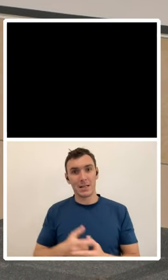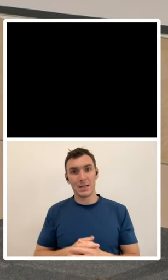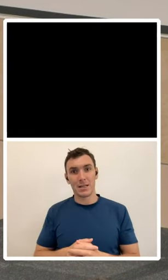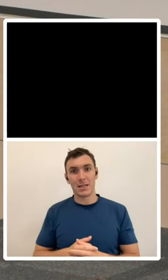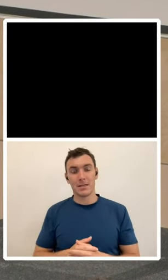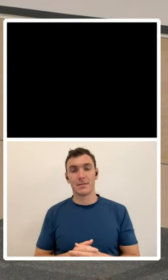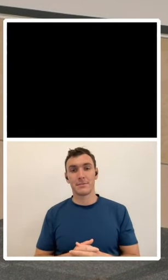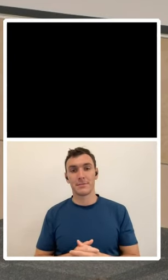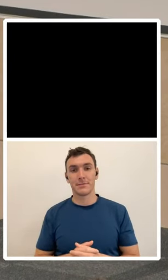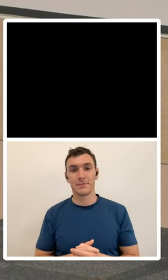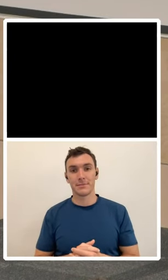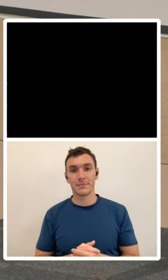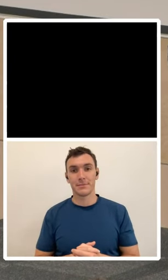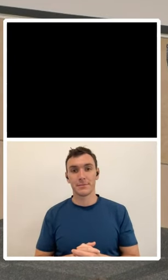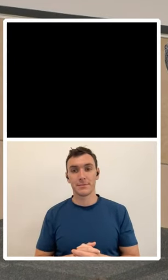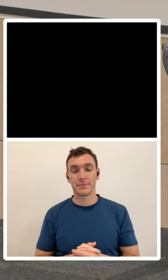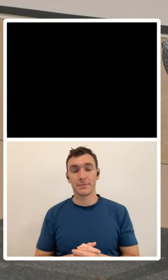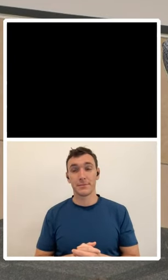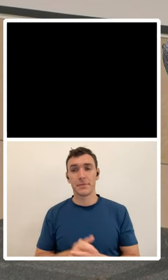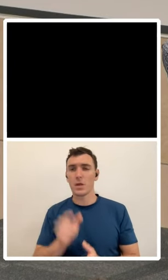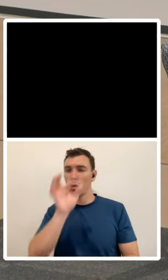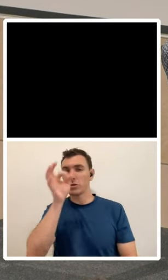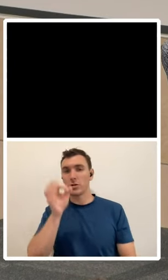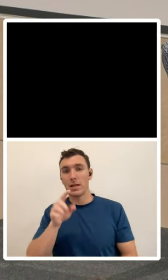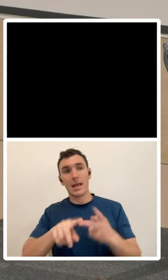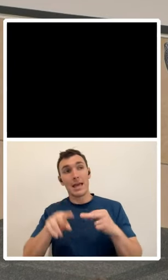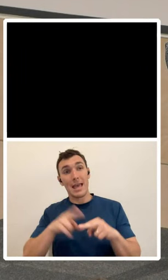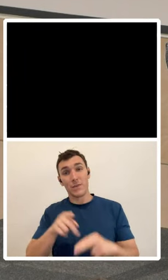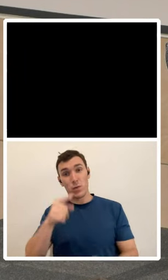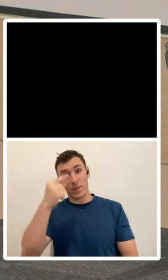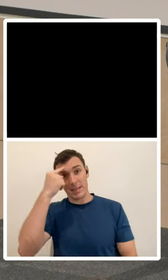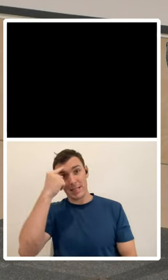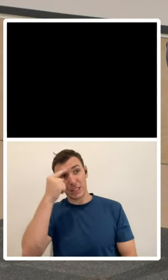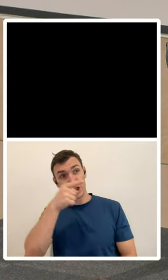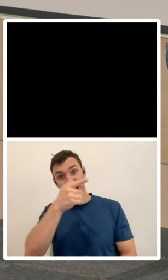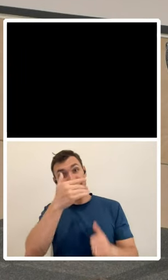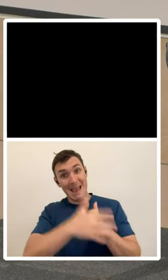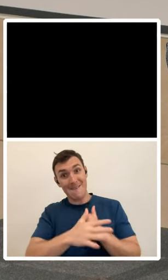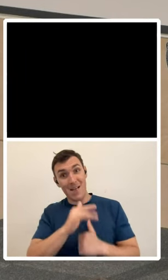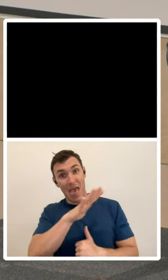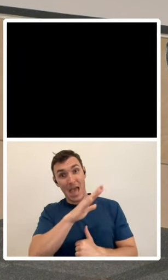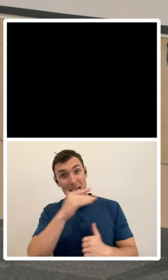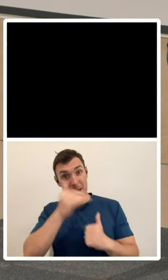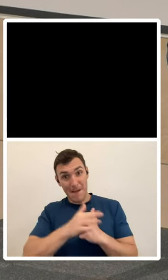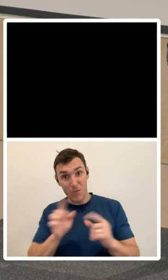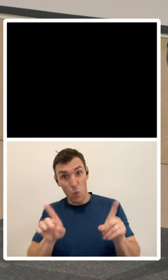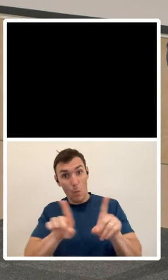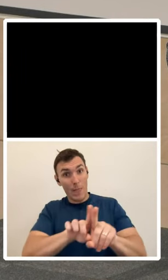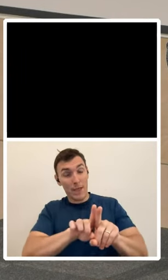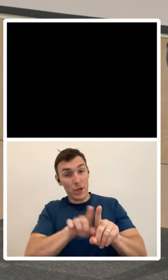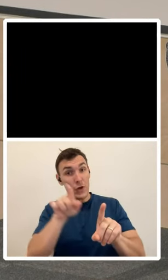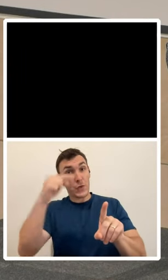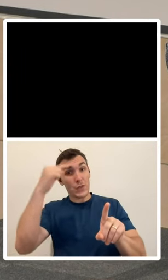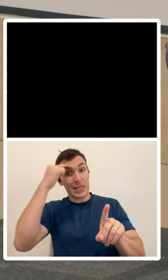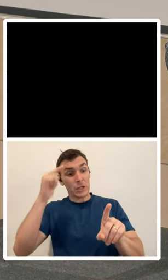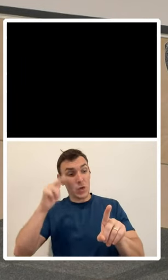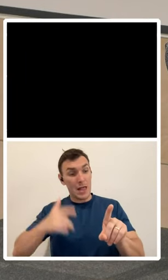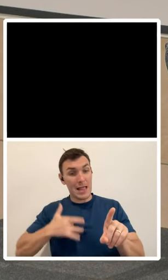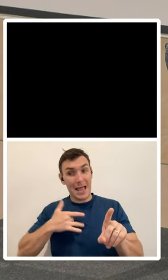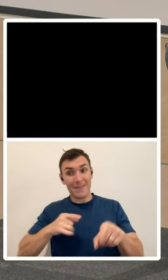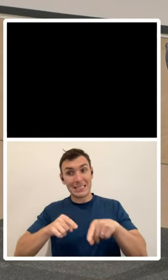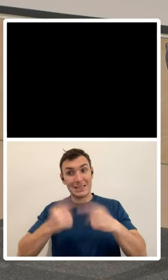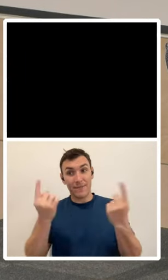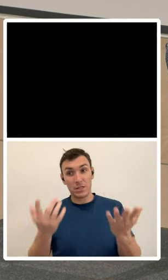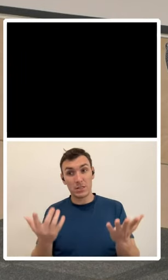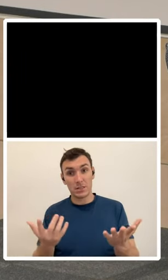around, do you think your cast would have been different? It's so hard to know, isn't it? When you're so young, you meet one person, it can change your life. Completely.